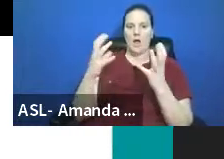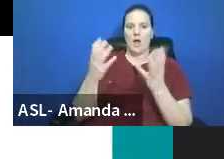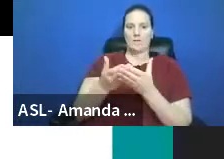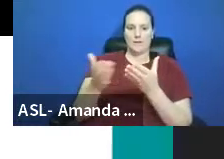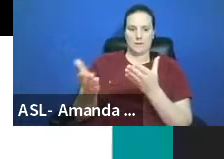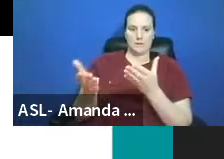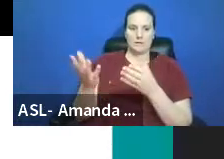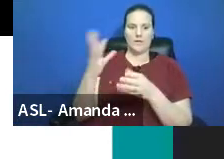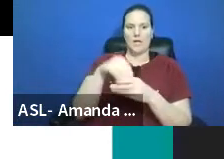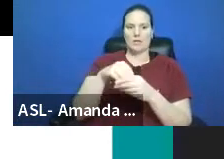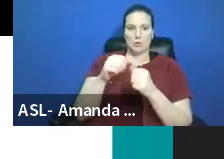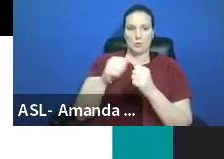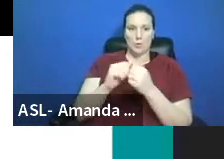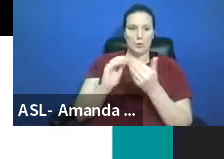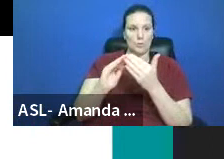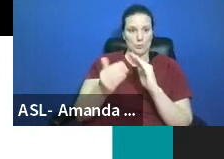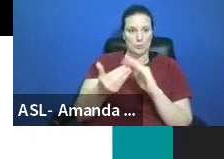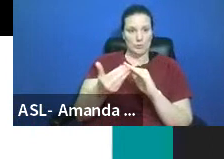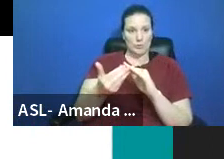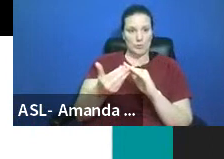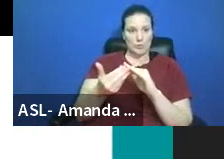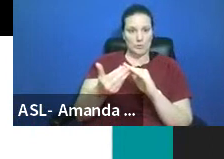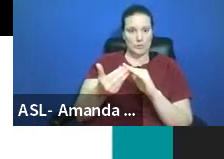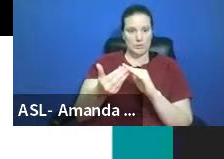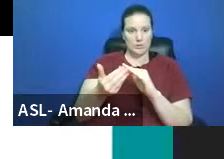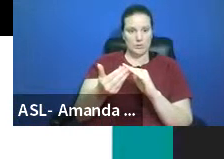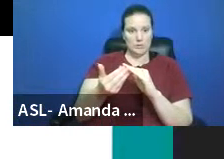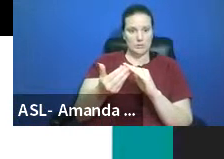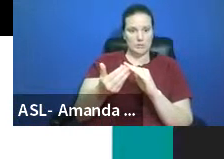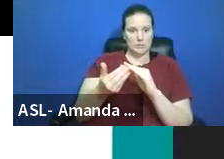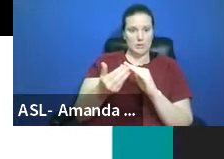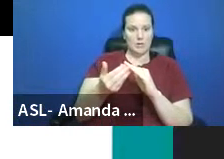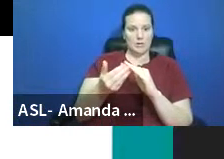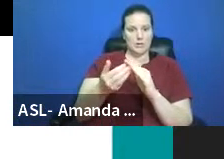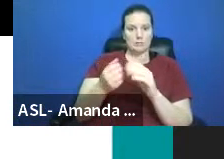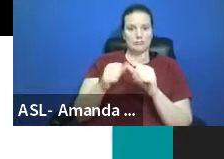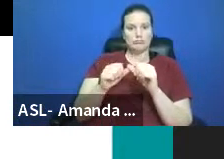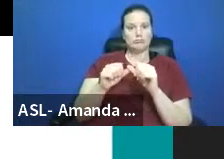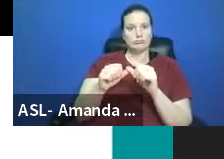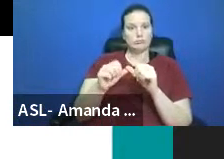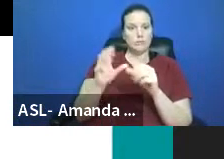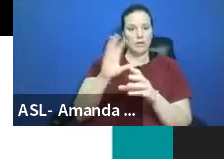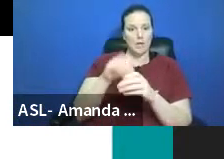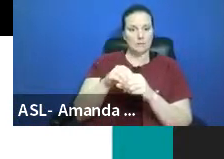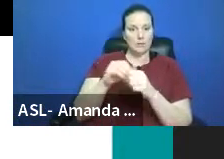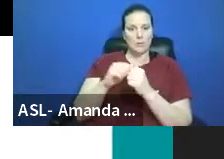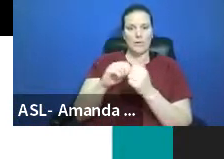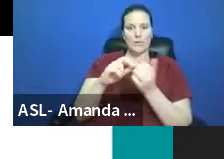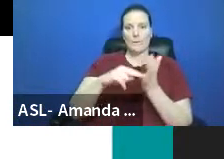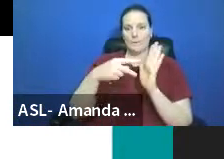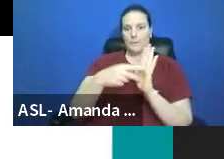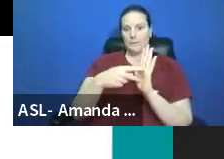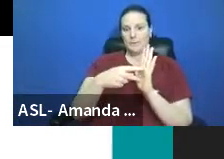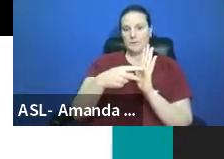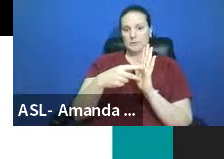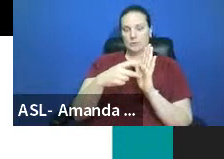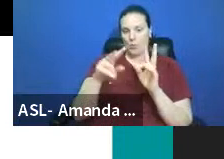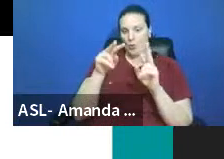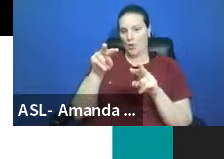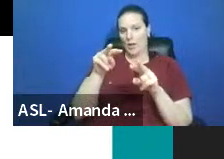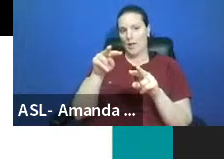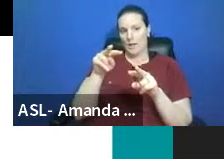the community in really just continuous engagement, but with a purpose now of looking